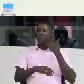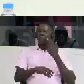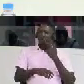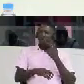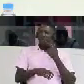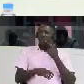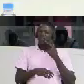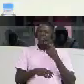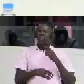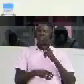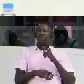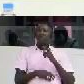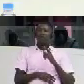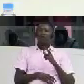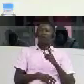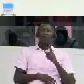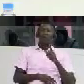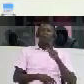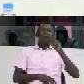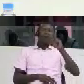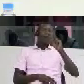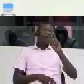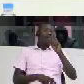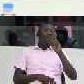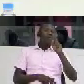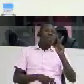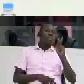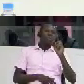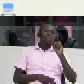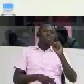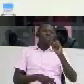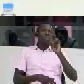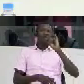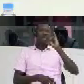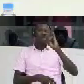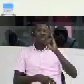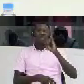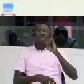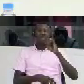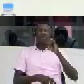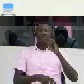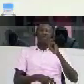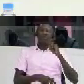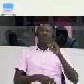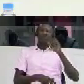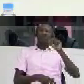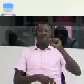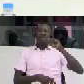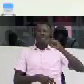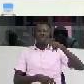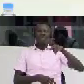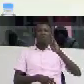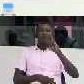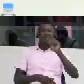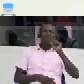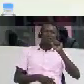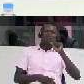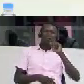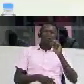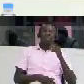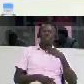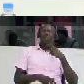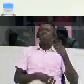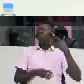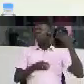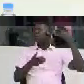ku koy Samba Sagne ñëw pour invade Gambia Sénégalais si ñëw ñu join ak Sénégal government Gambia government ñi def